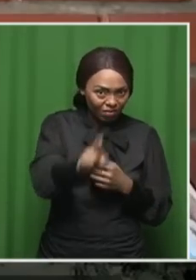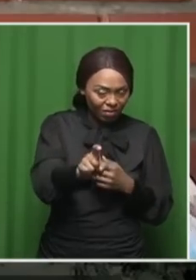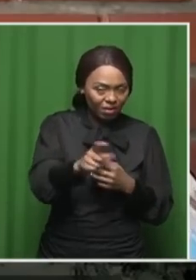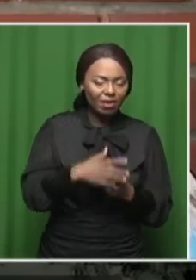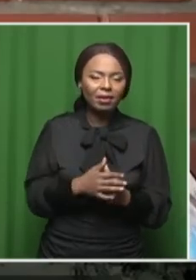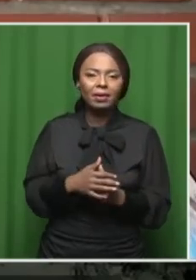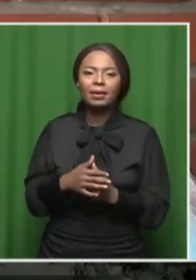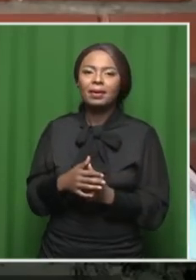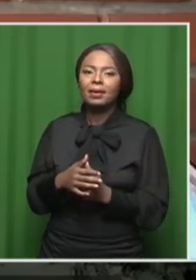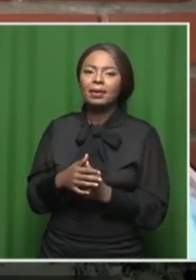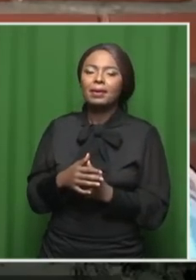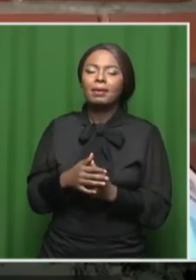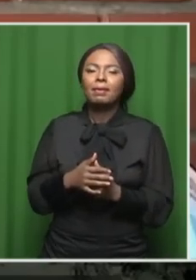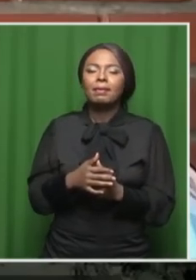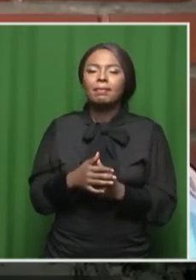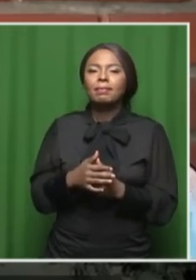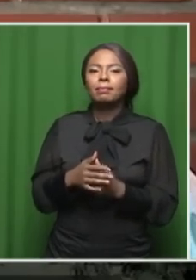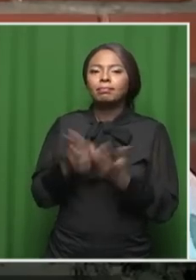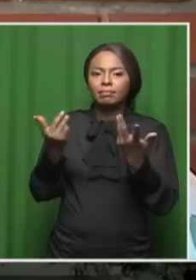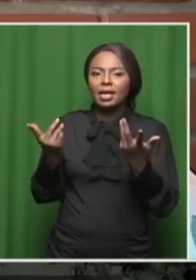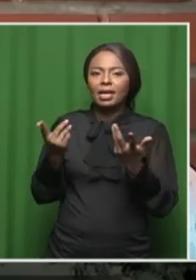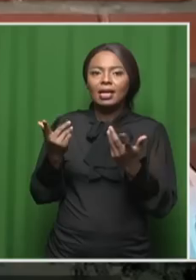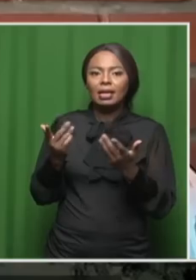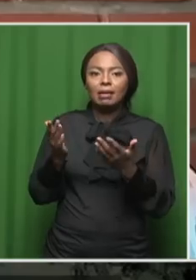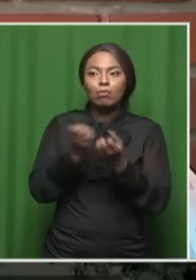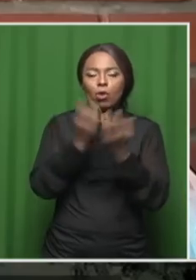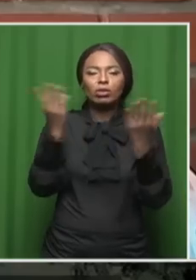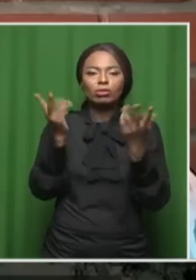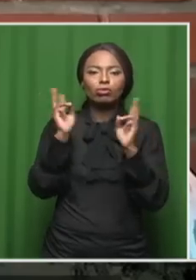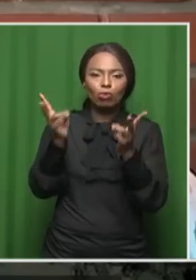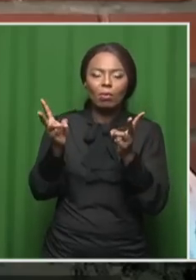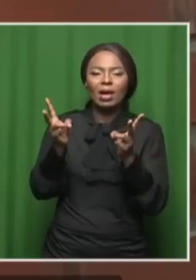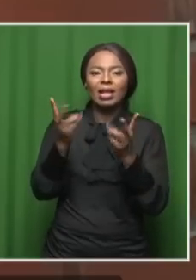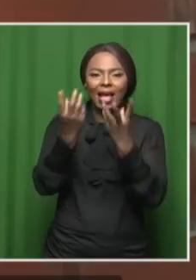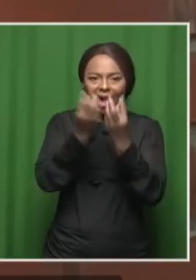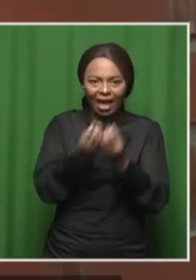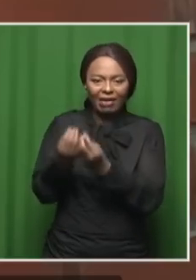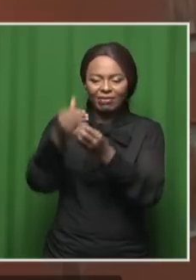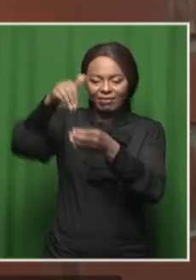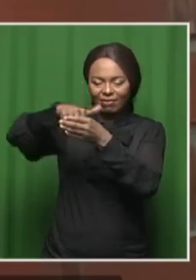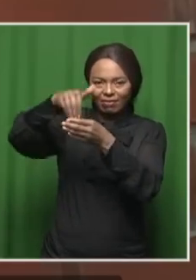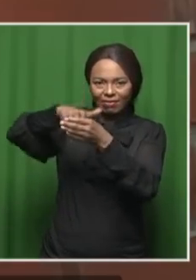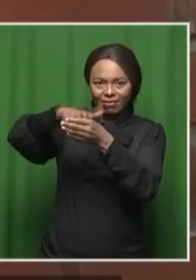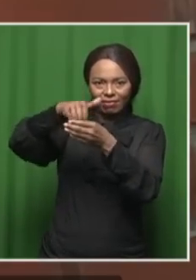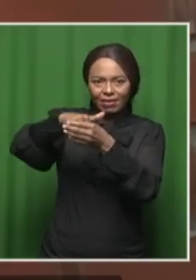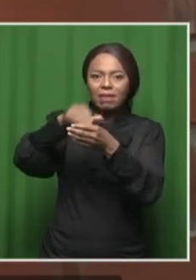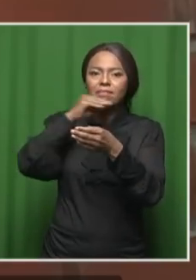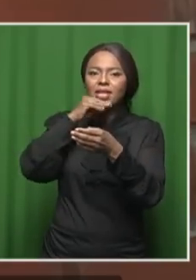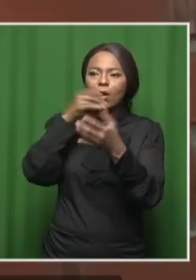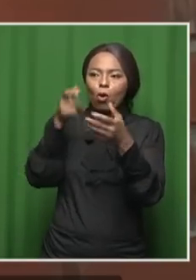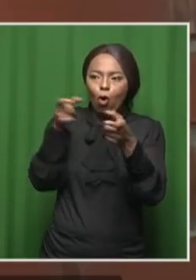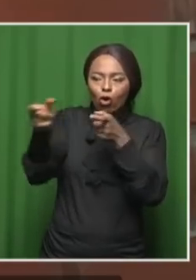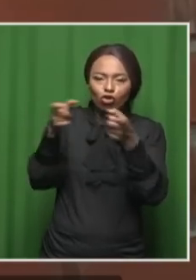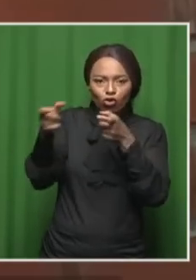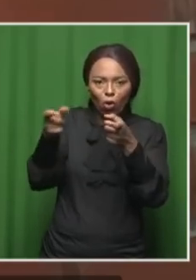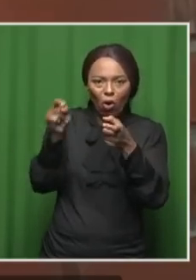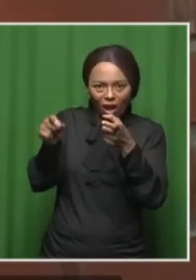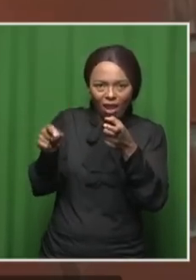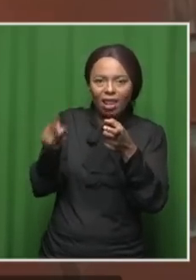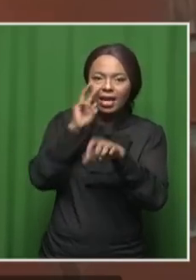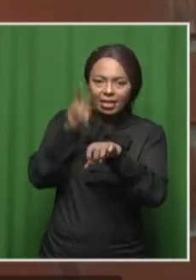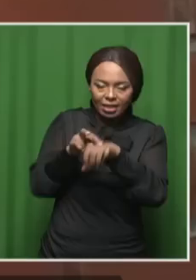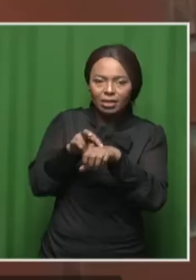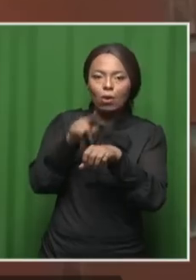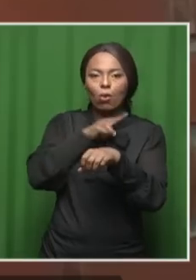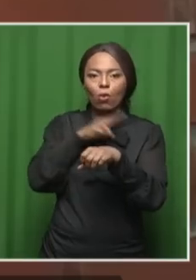They are naturally occurring, it's a fungus. So that would mean that it has to be controlled, starting from, because